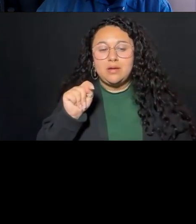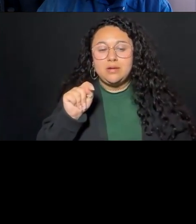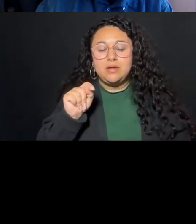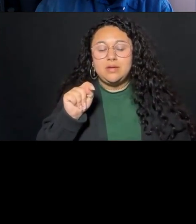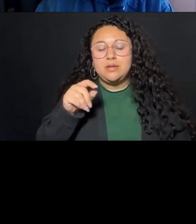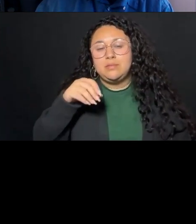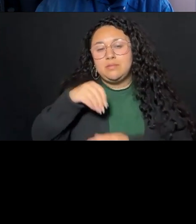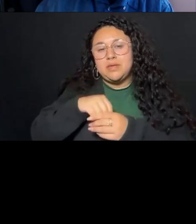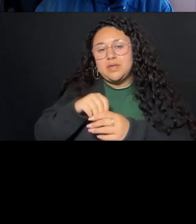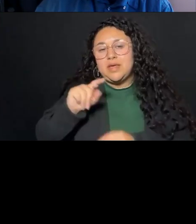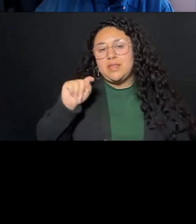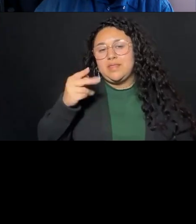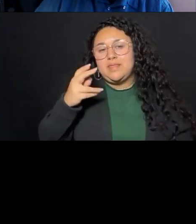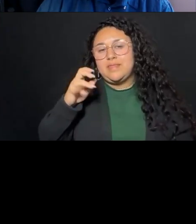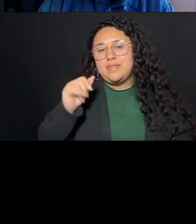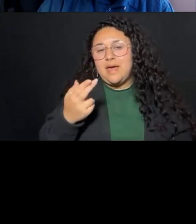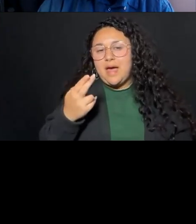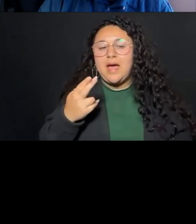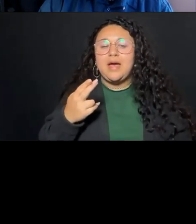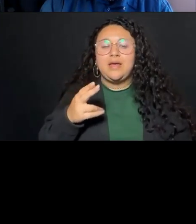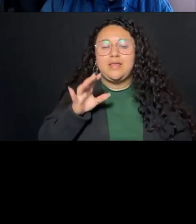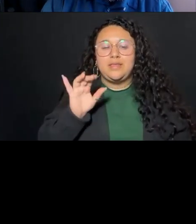inner thighs because that would like